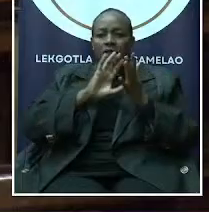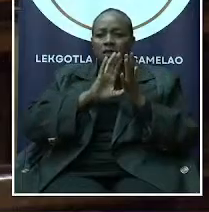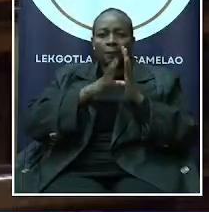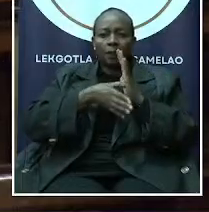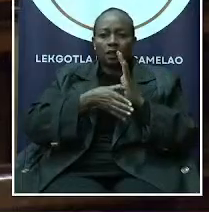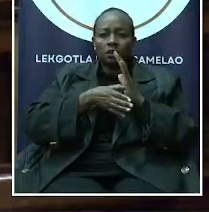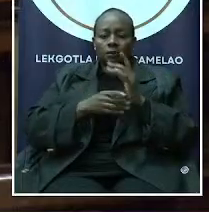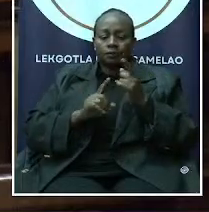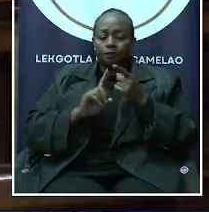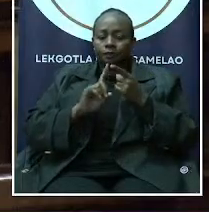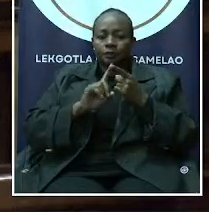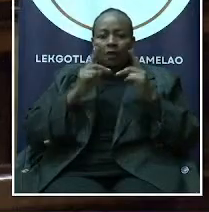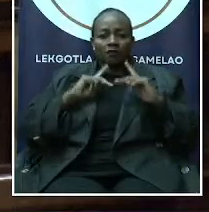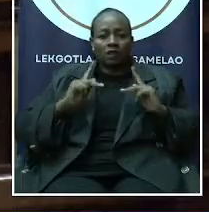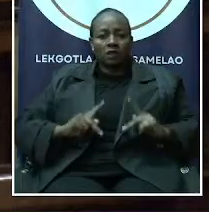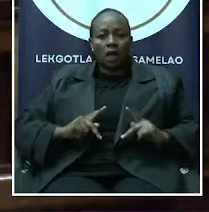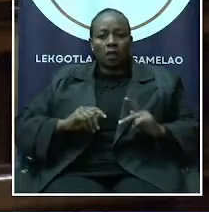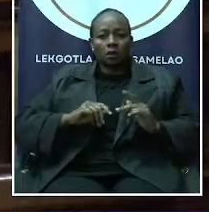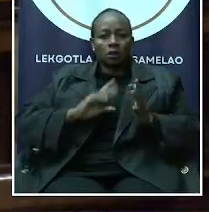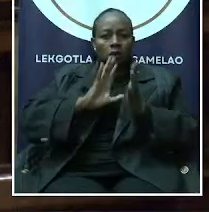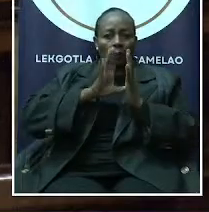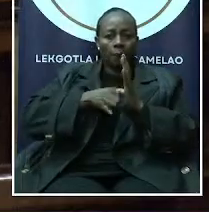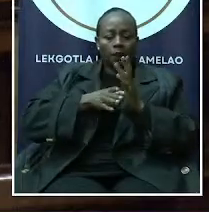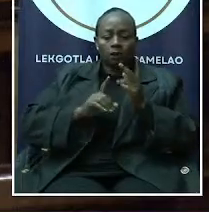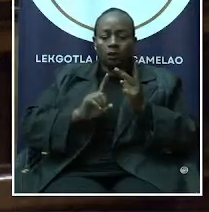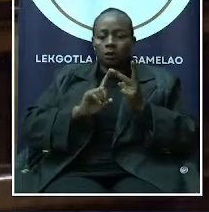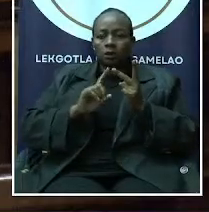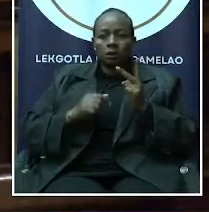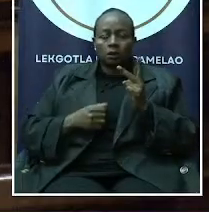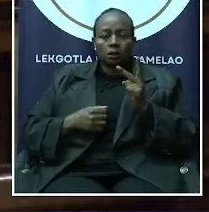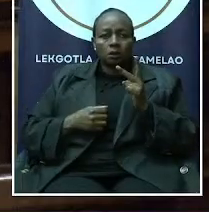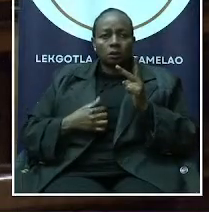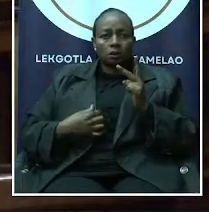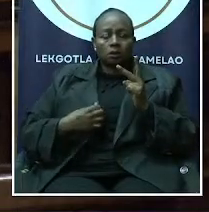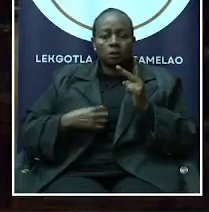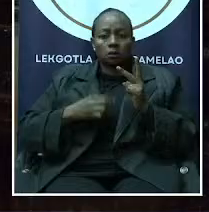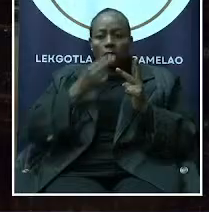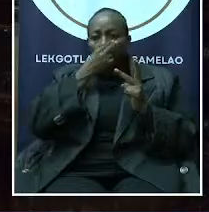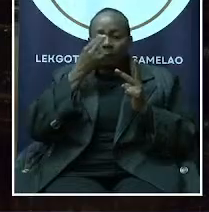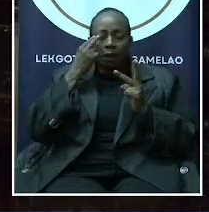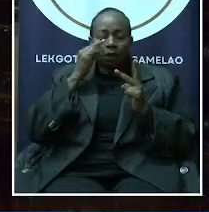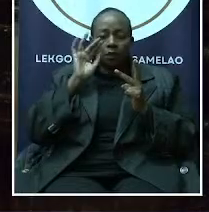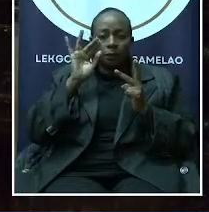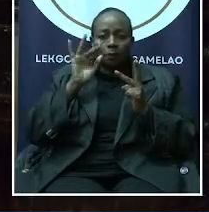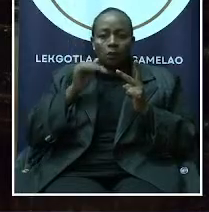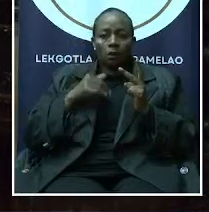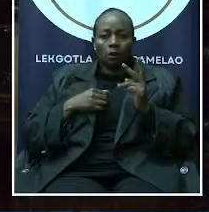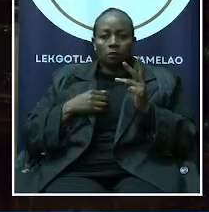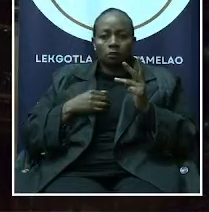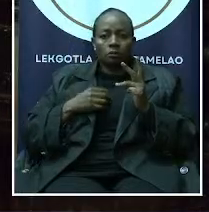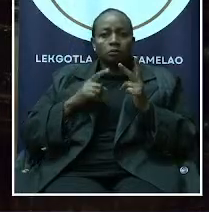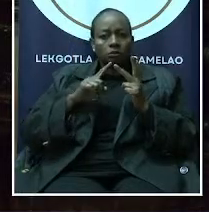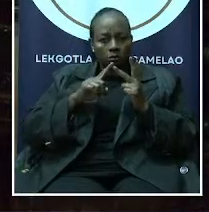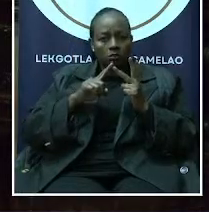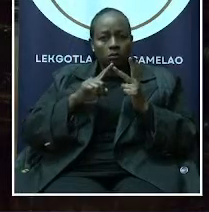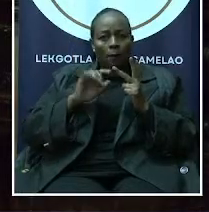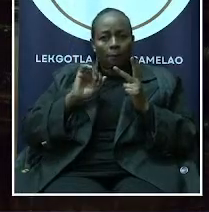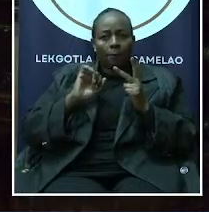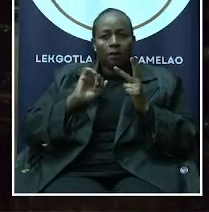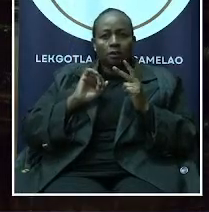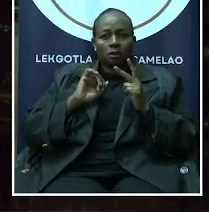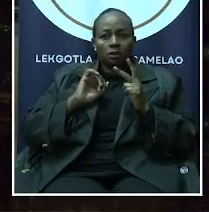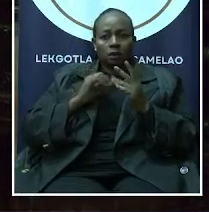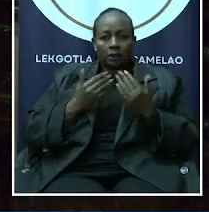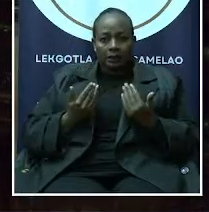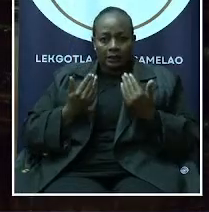are having physical disabilities. We are having blind people. They have to be accommodated as